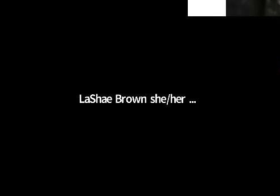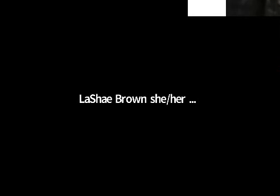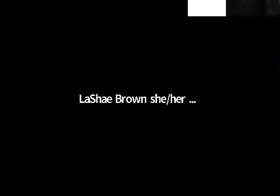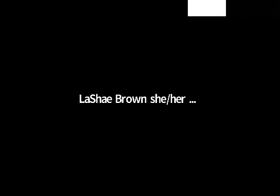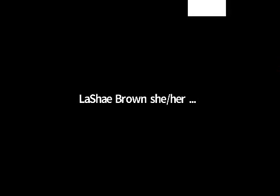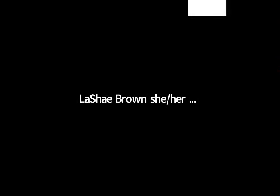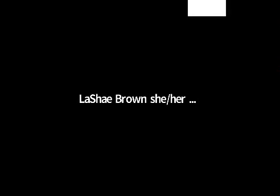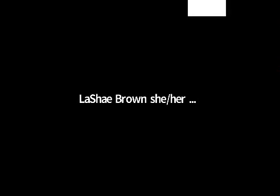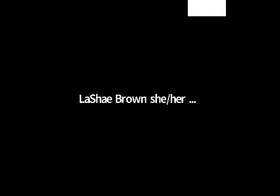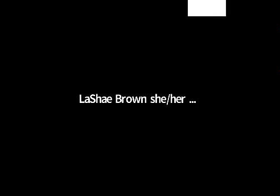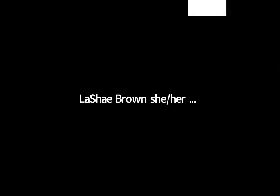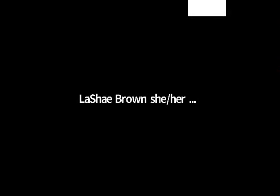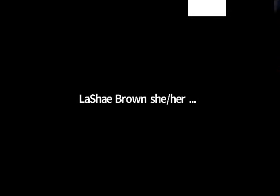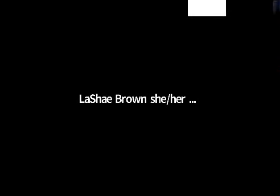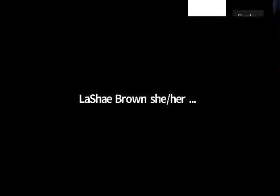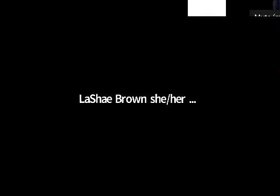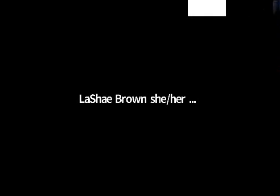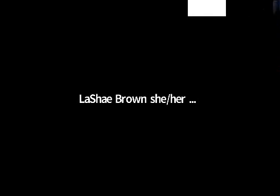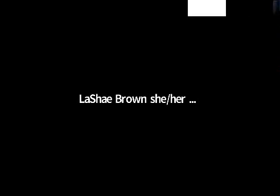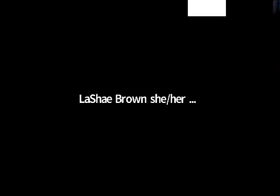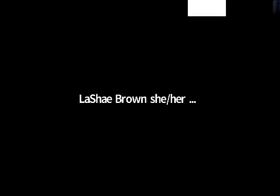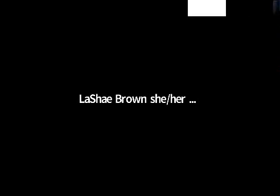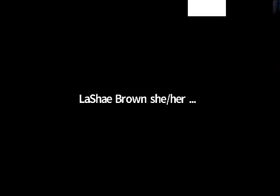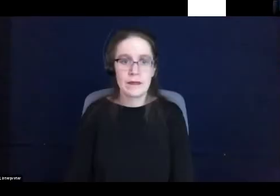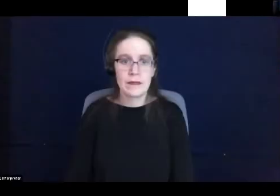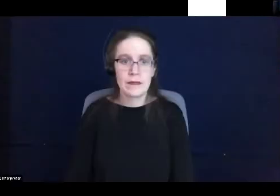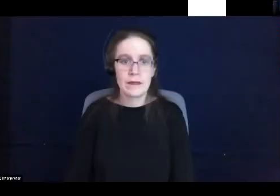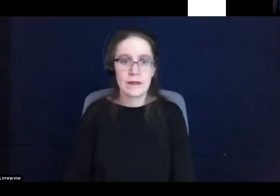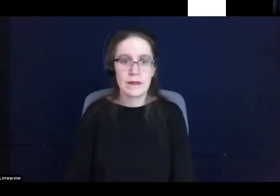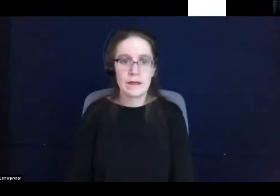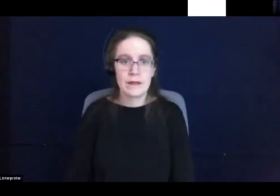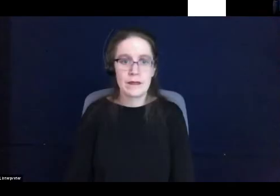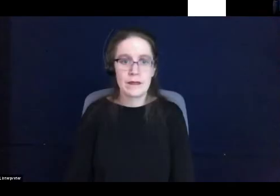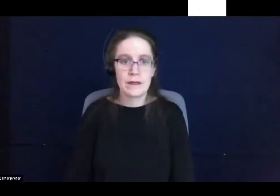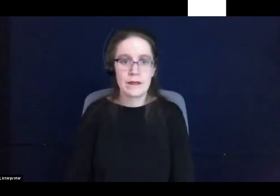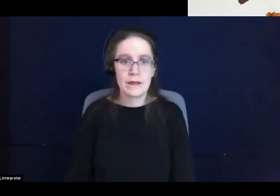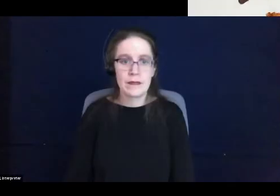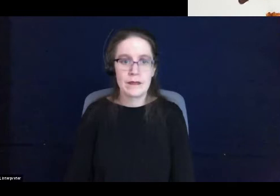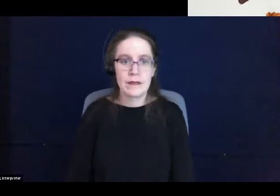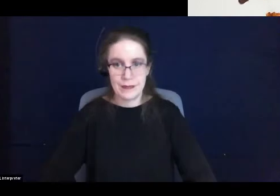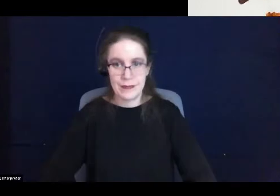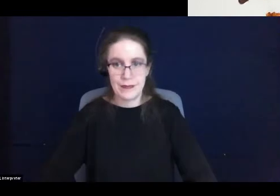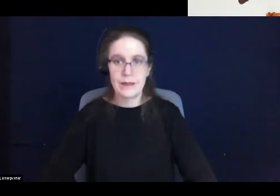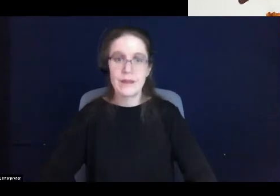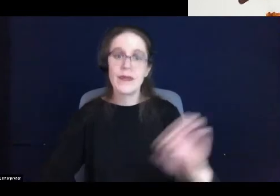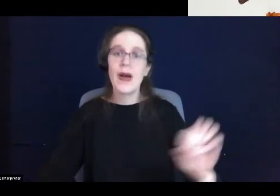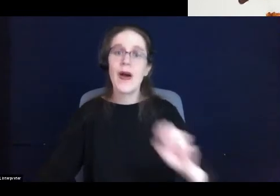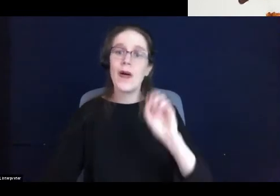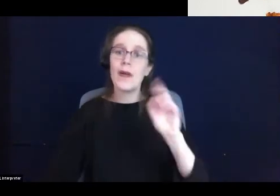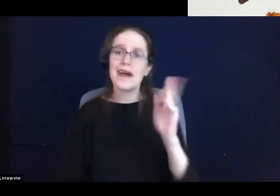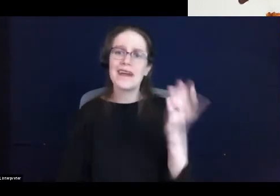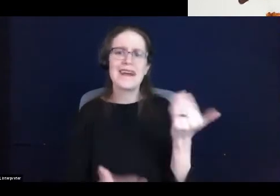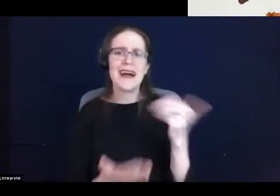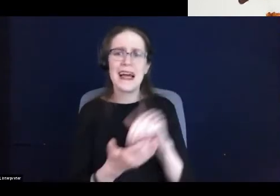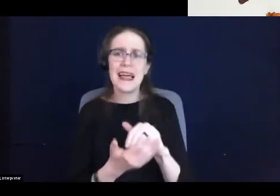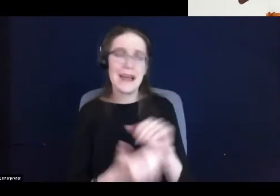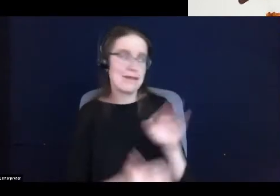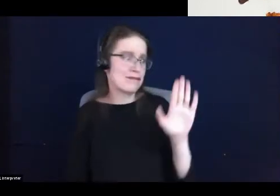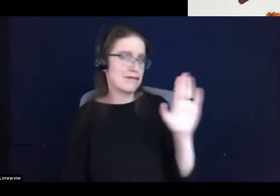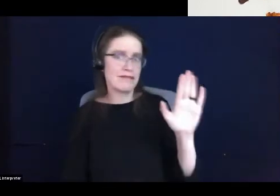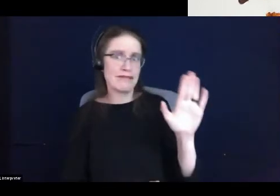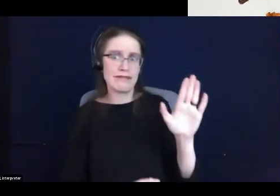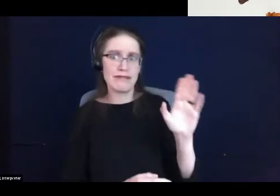Okay. So again, they have a whole playlist